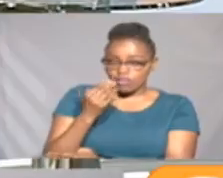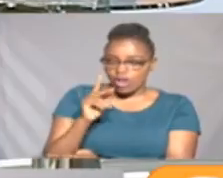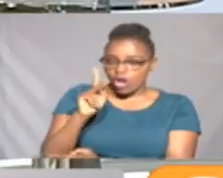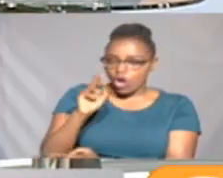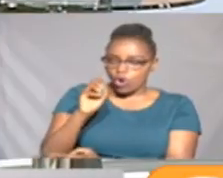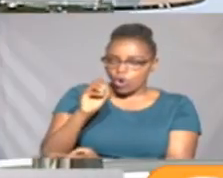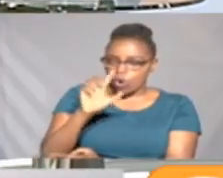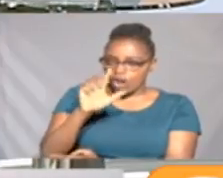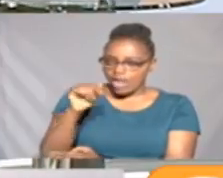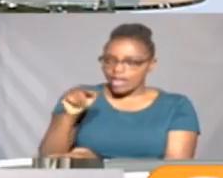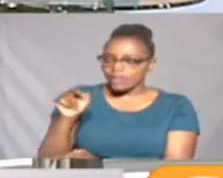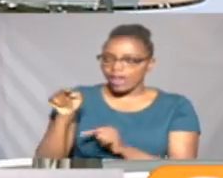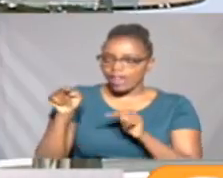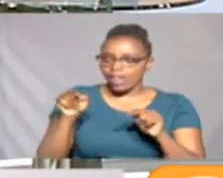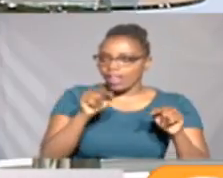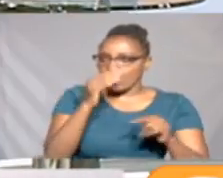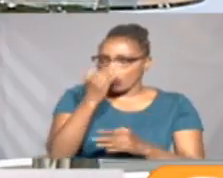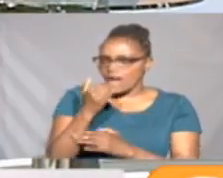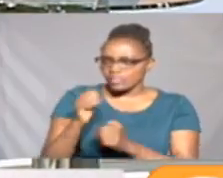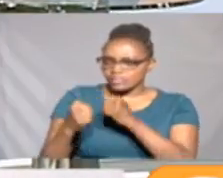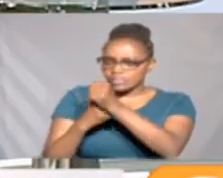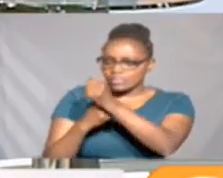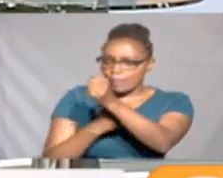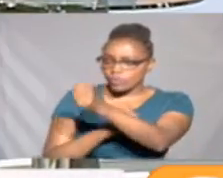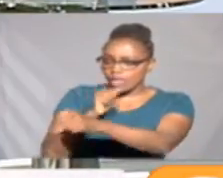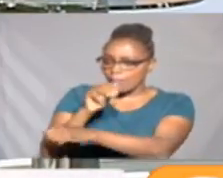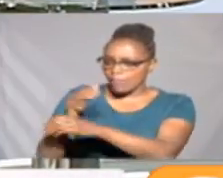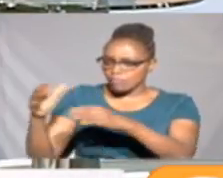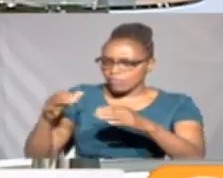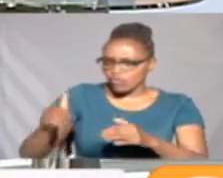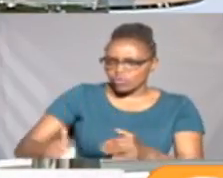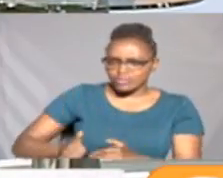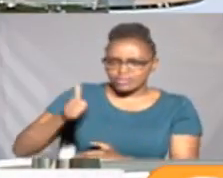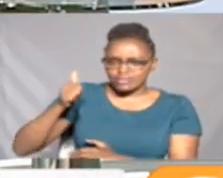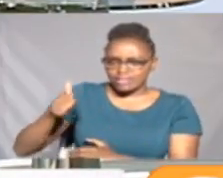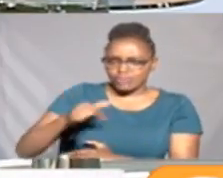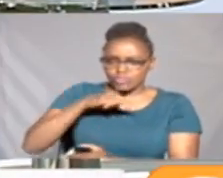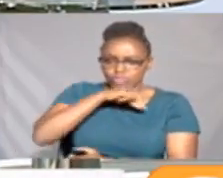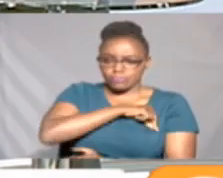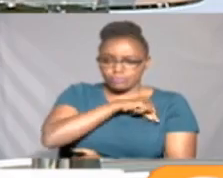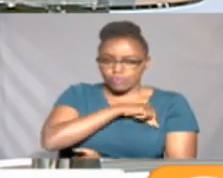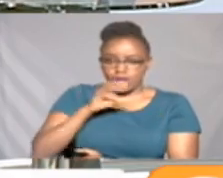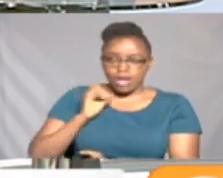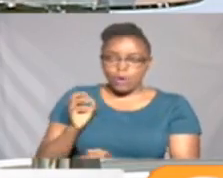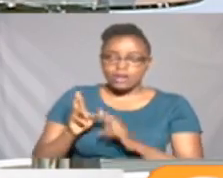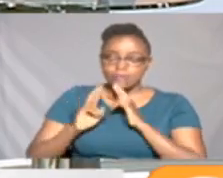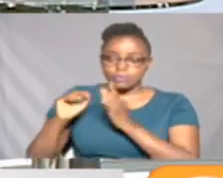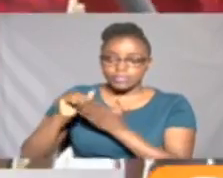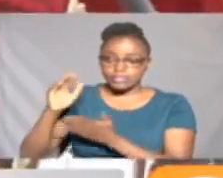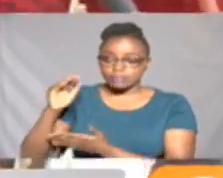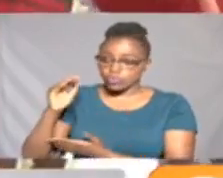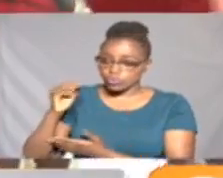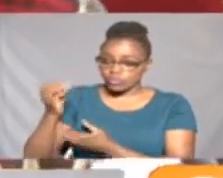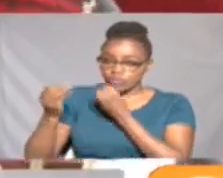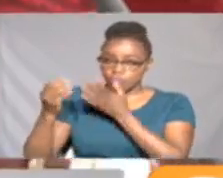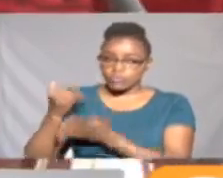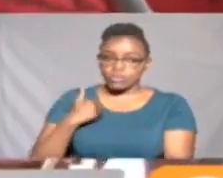Lemein accused each other of blindly supporting their camps for selfish gain. Stephen Leto reports.